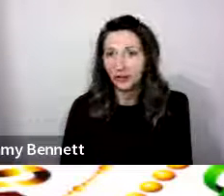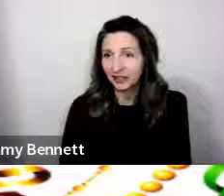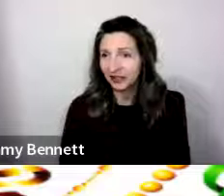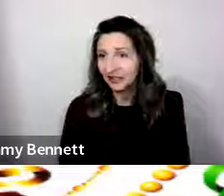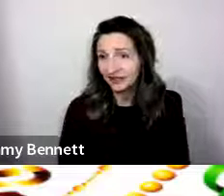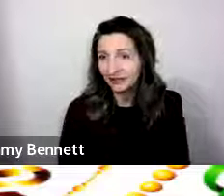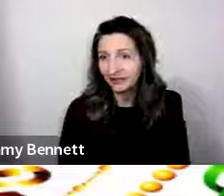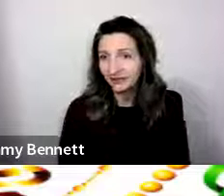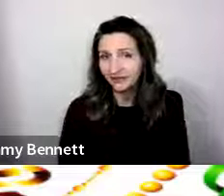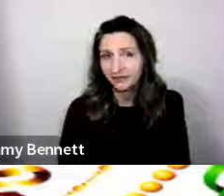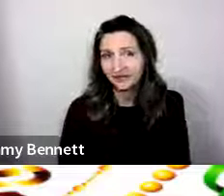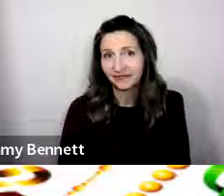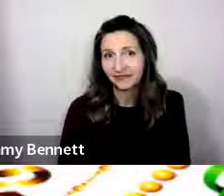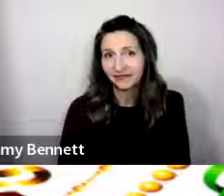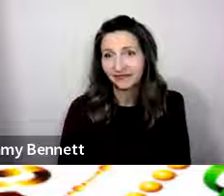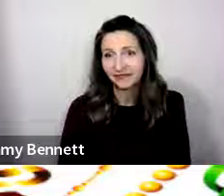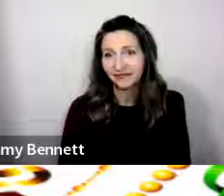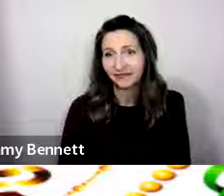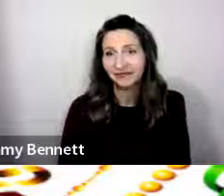Any questions?